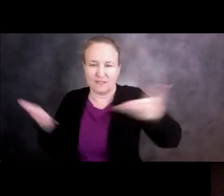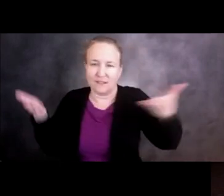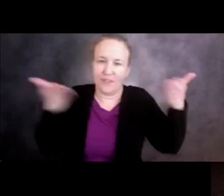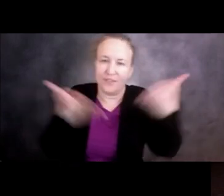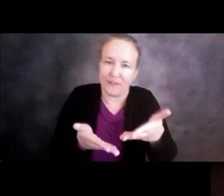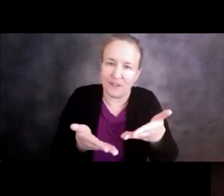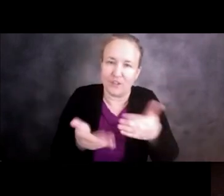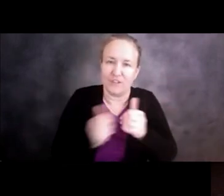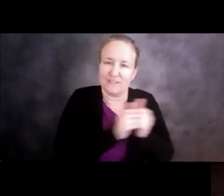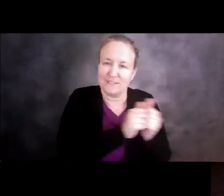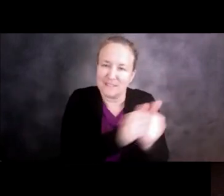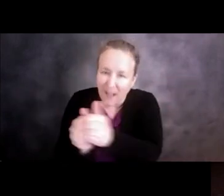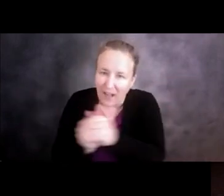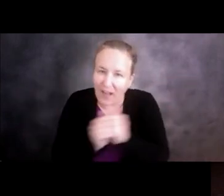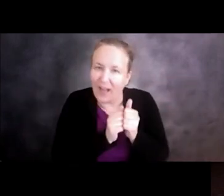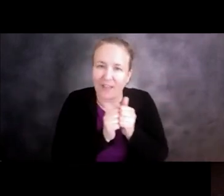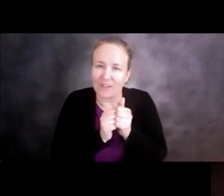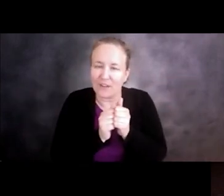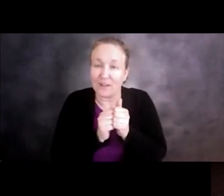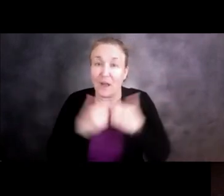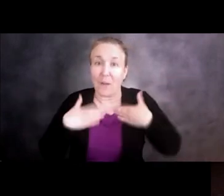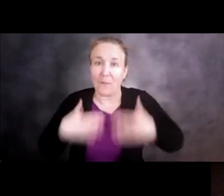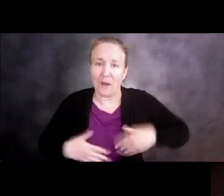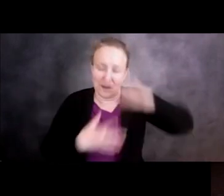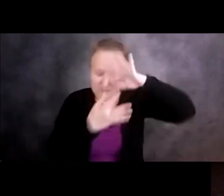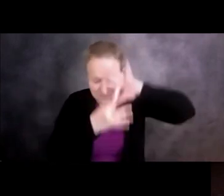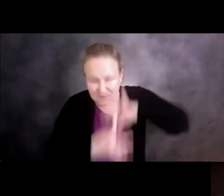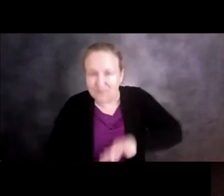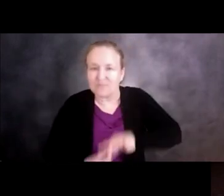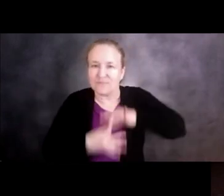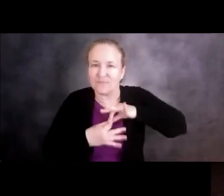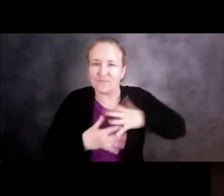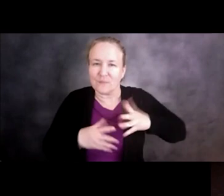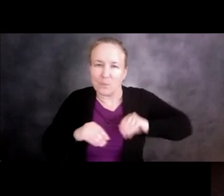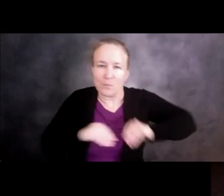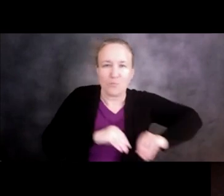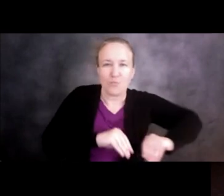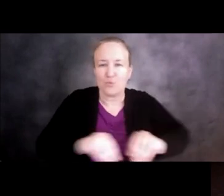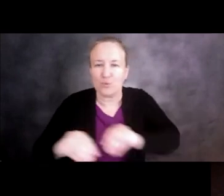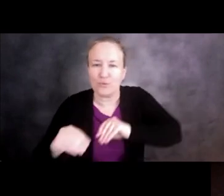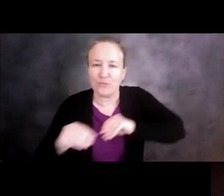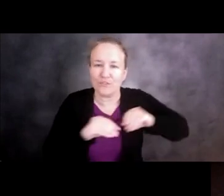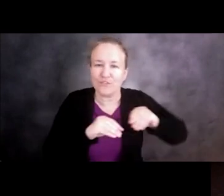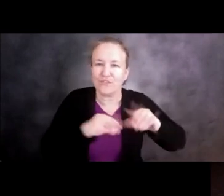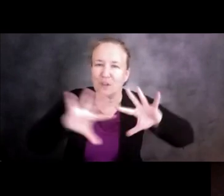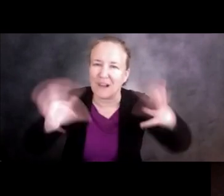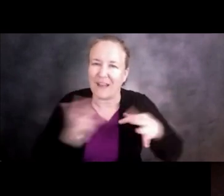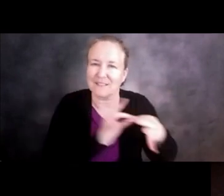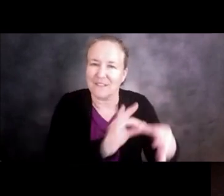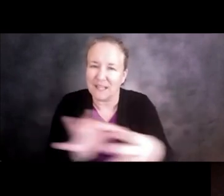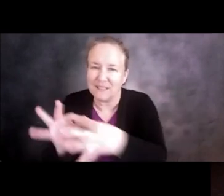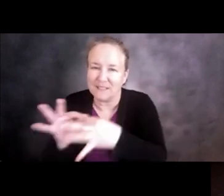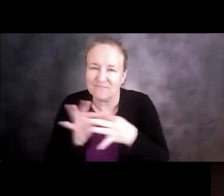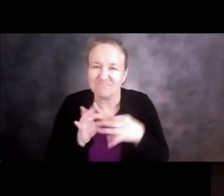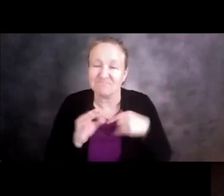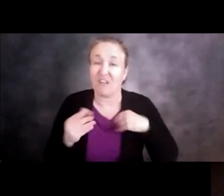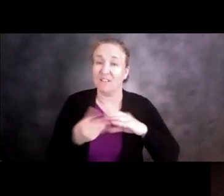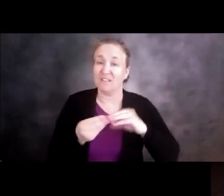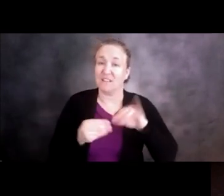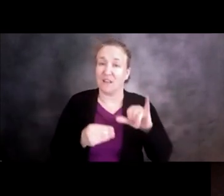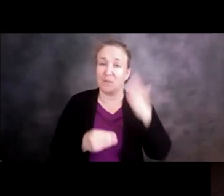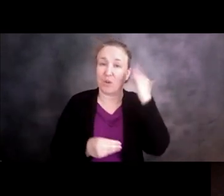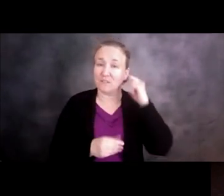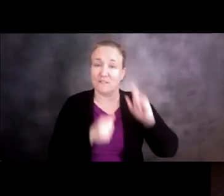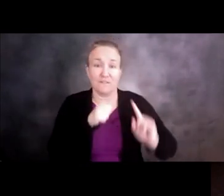to get in our bodies and to, I think, move collectively. So I say that because one, it was